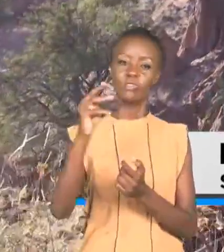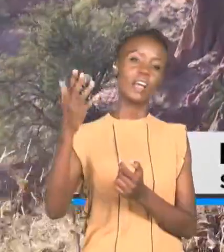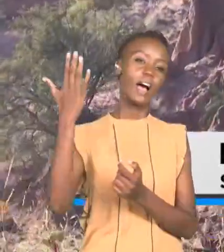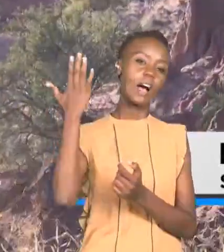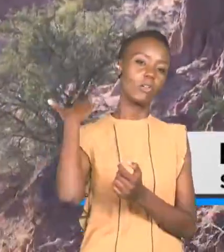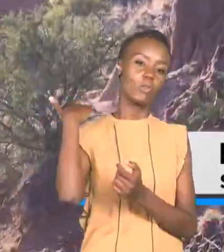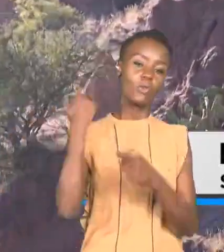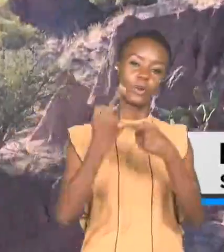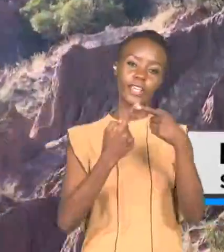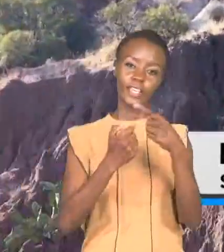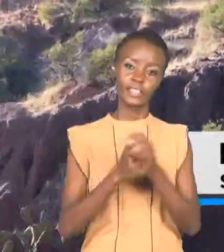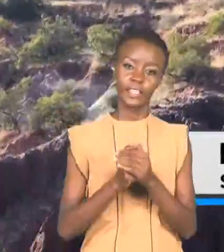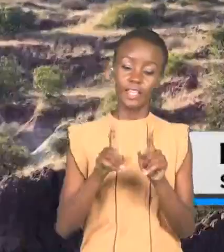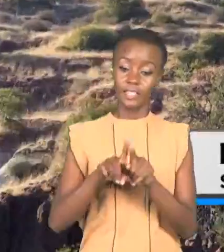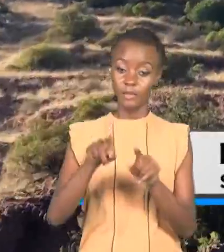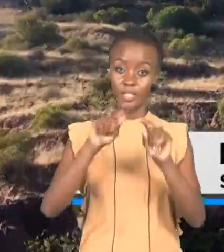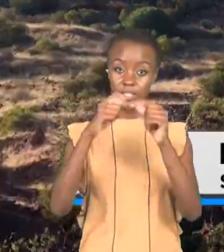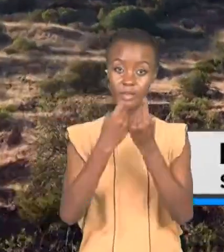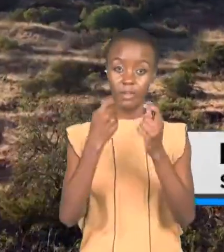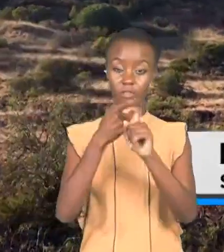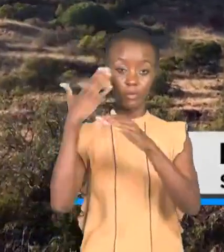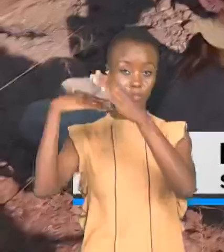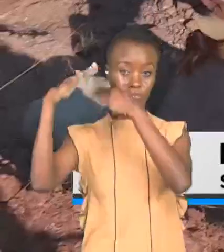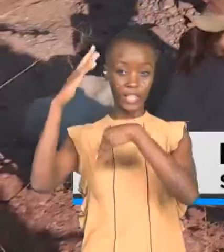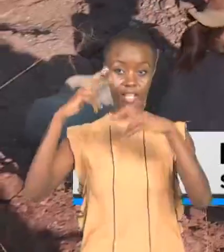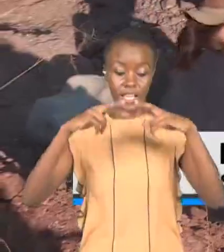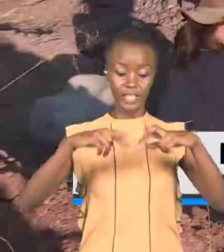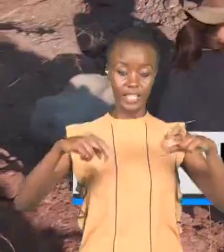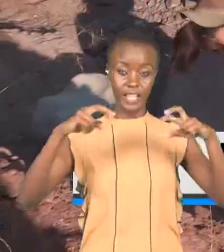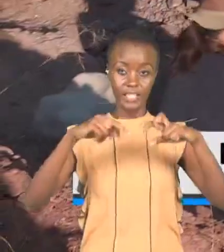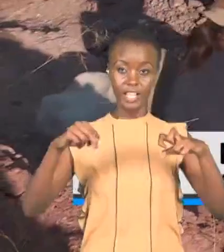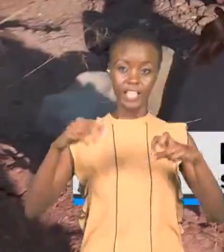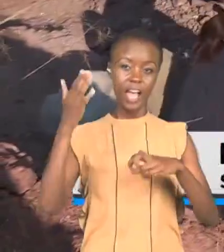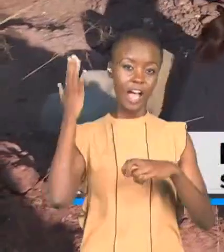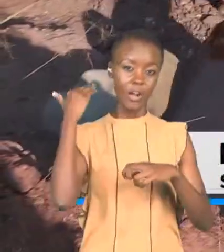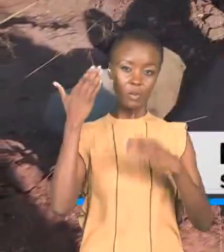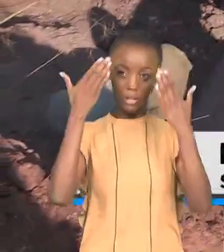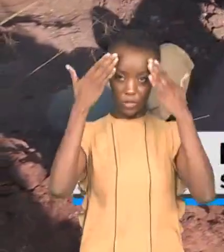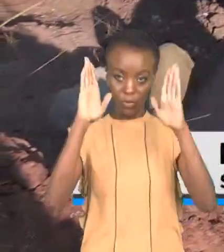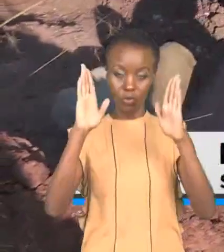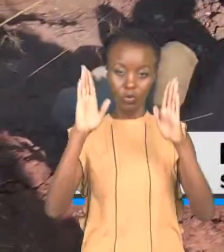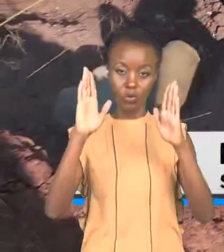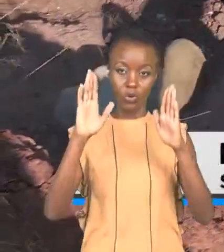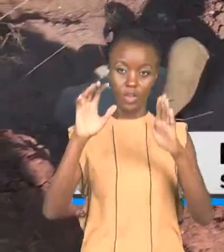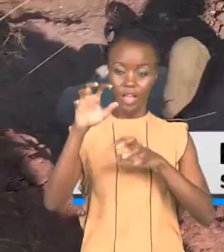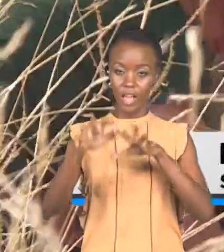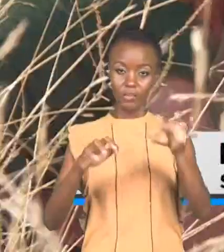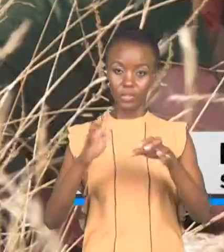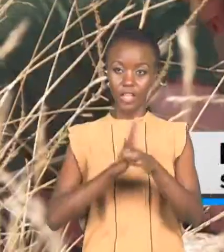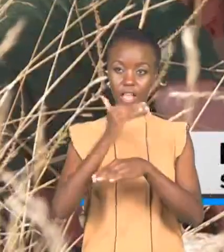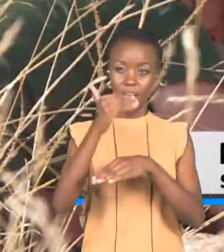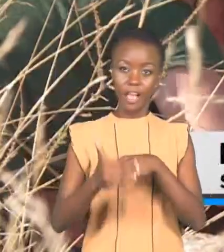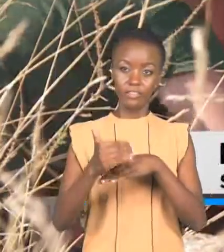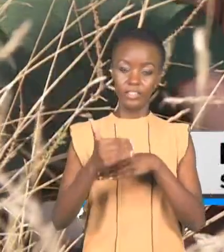past. The team from Wits University is hunting for previously unknown species. They began after a student of Professor